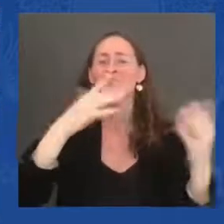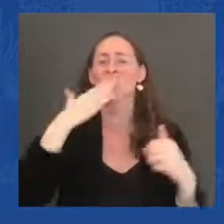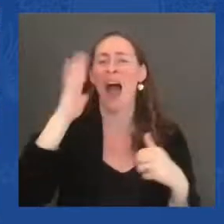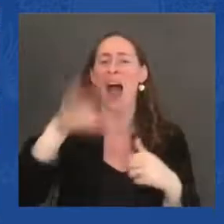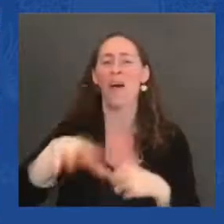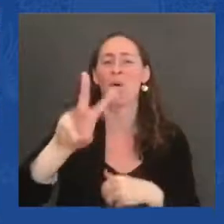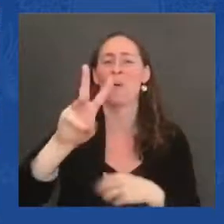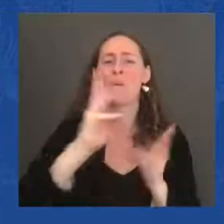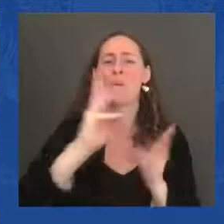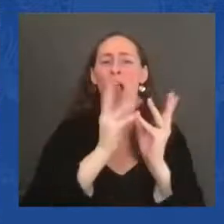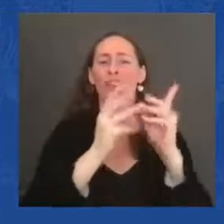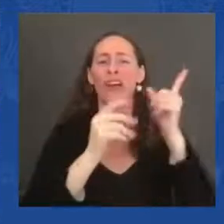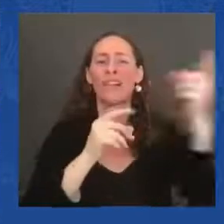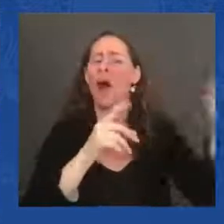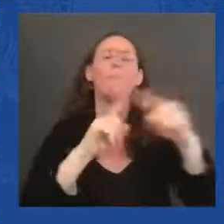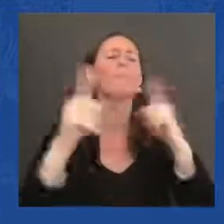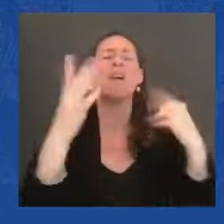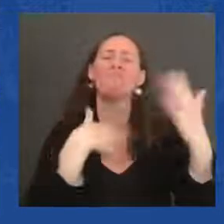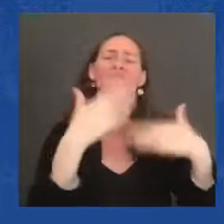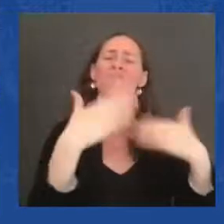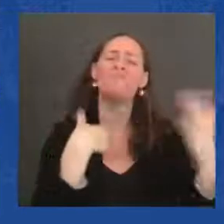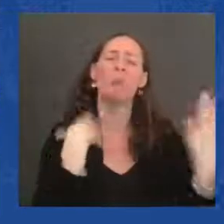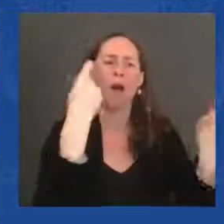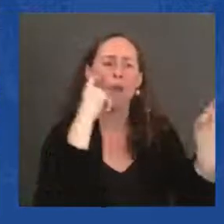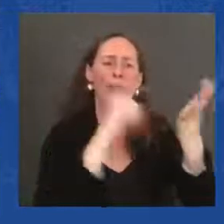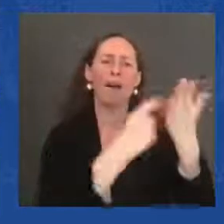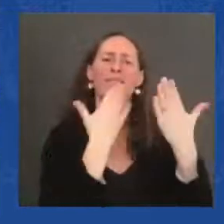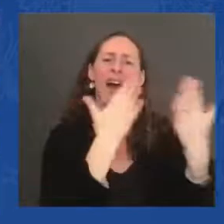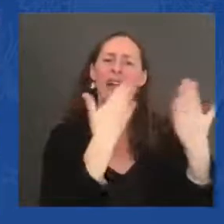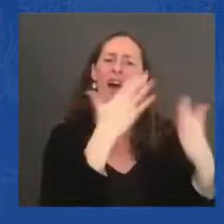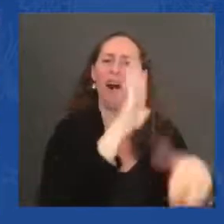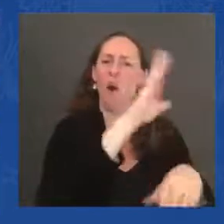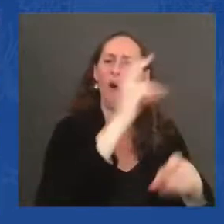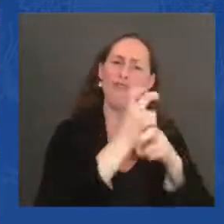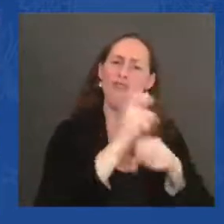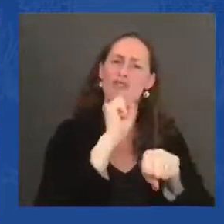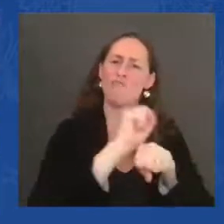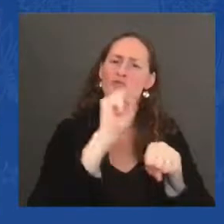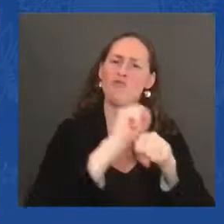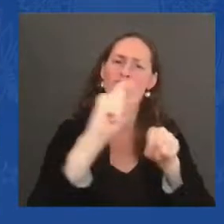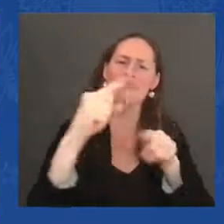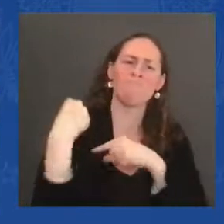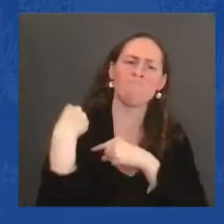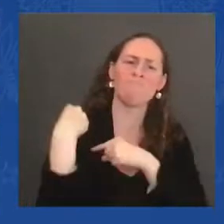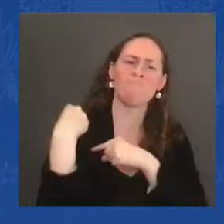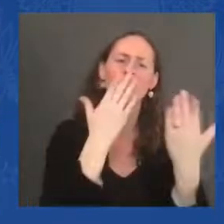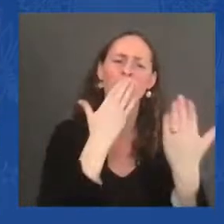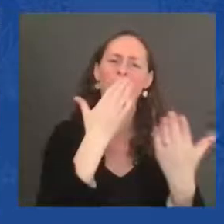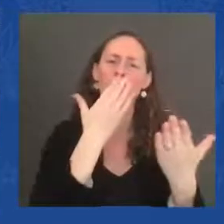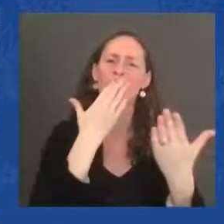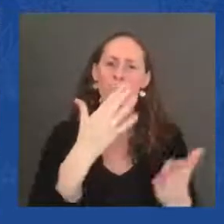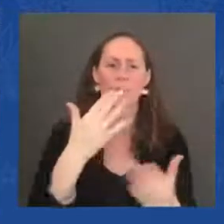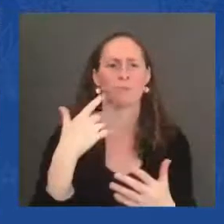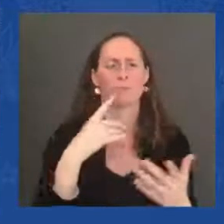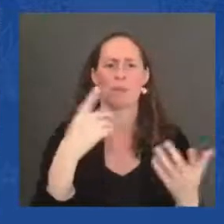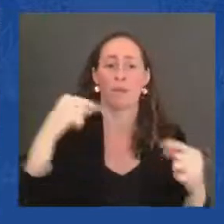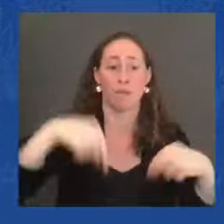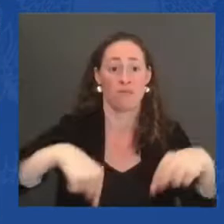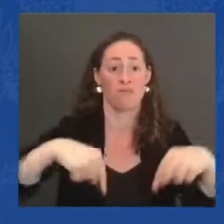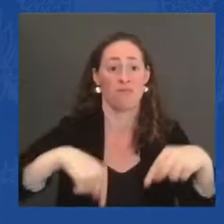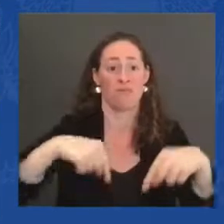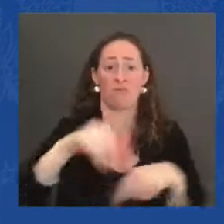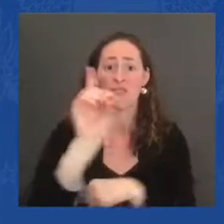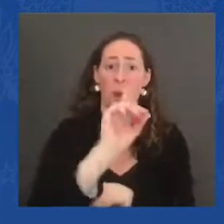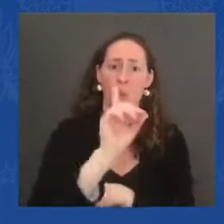bipartisan support. And here at the National Interagency Fire Center, the hub that's designed